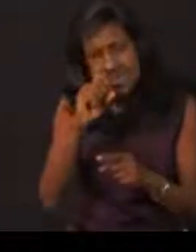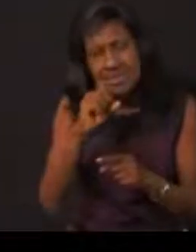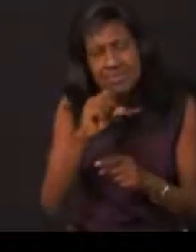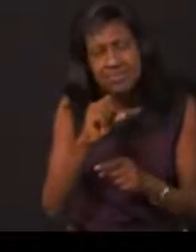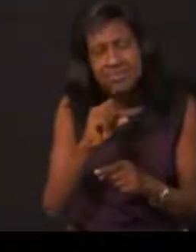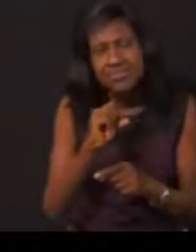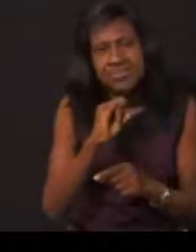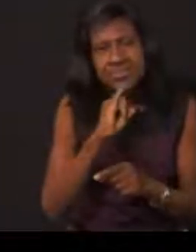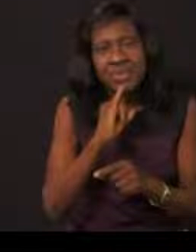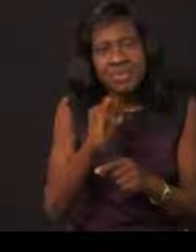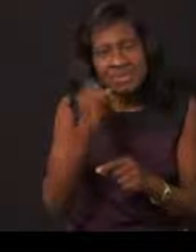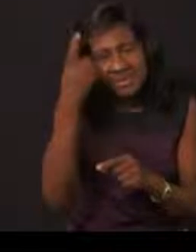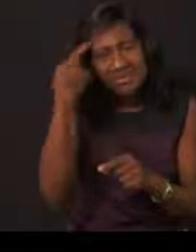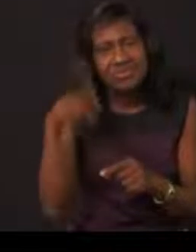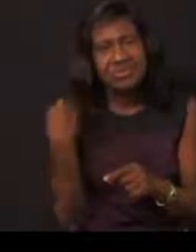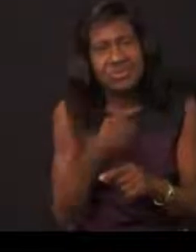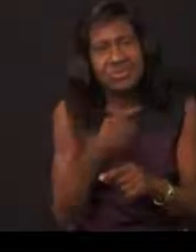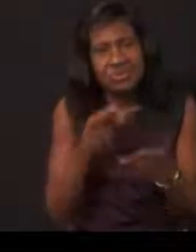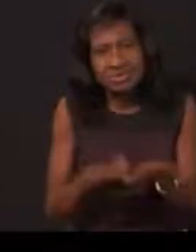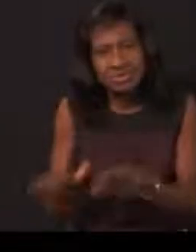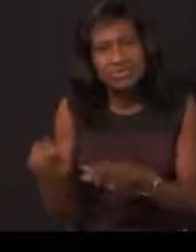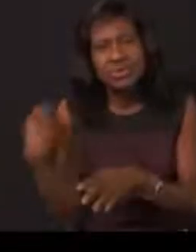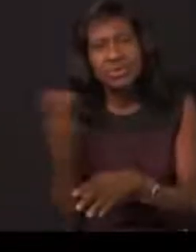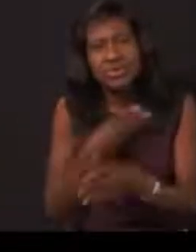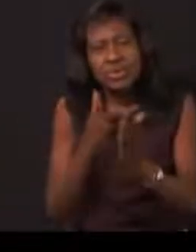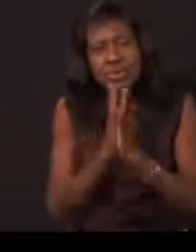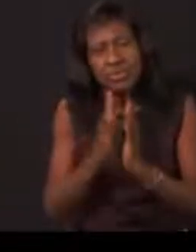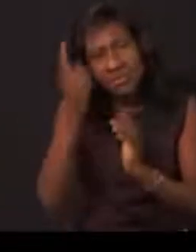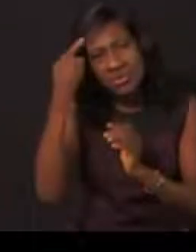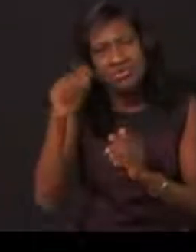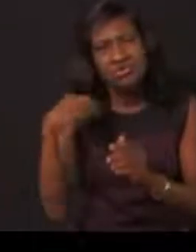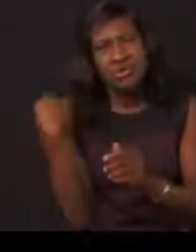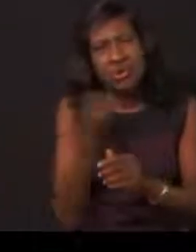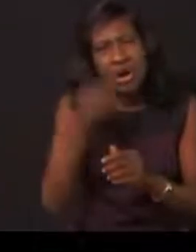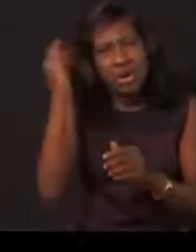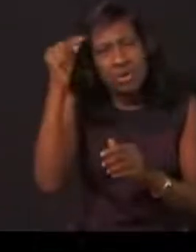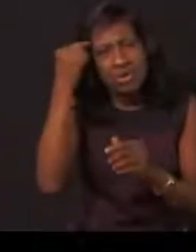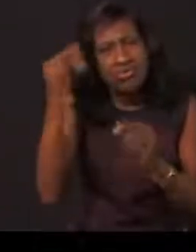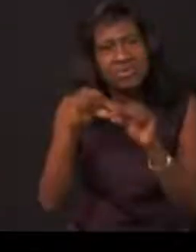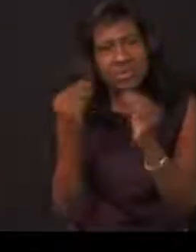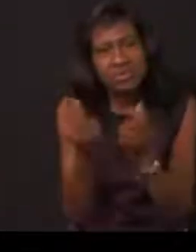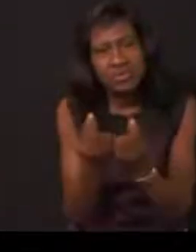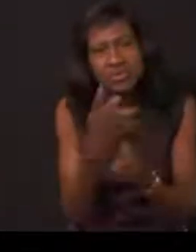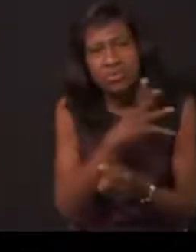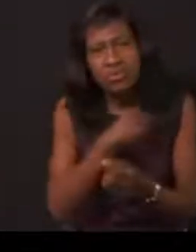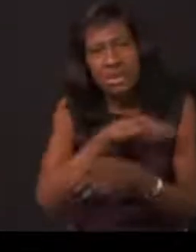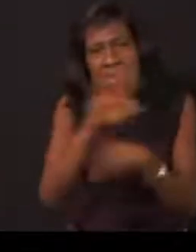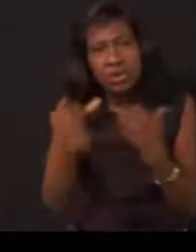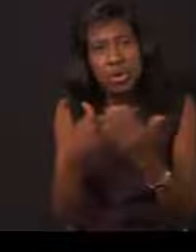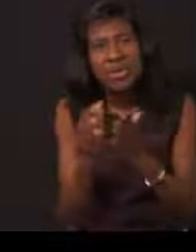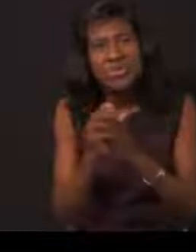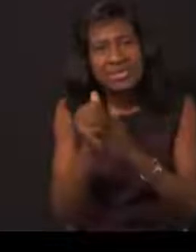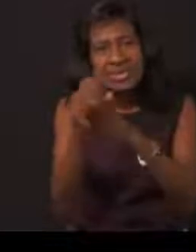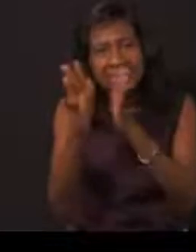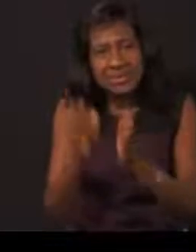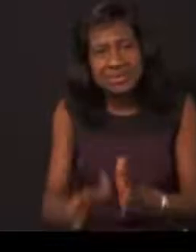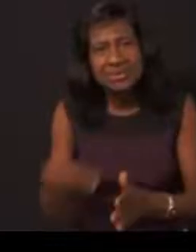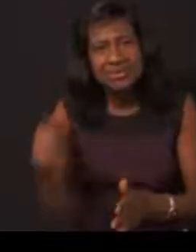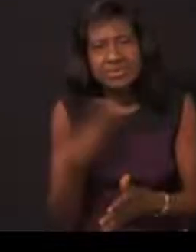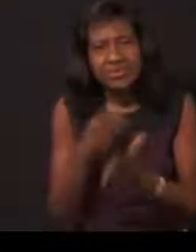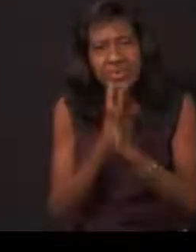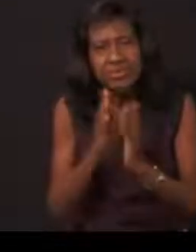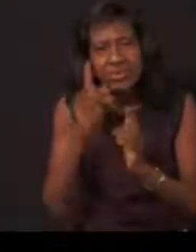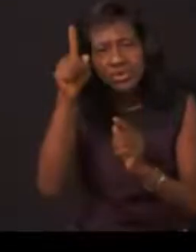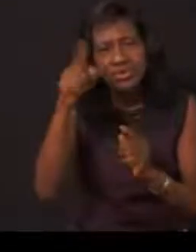over children. And we pray for our government. We pray for those, Lord, that are in authority. We pray that you'll give